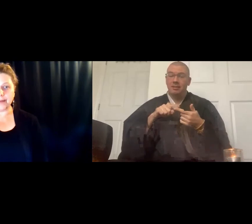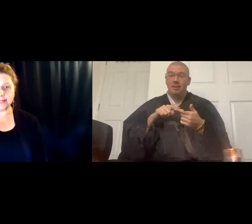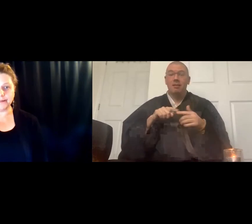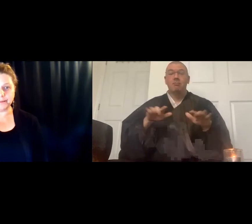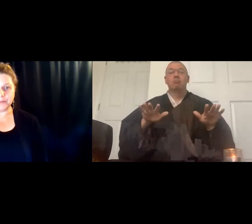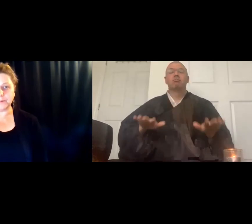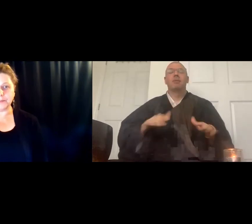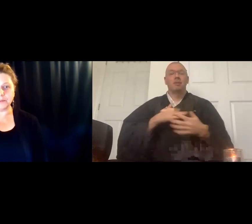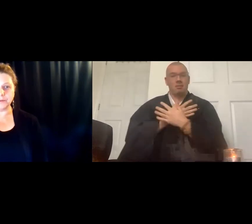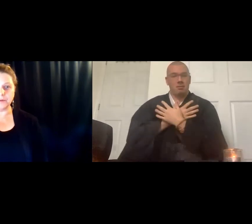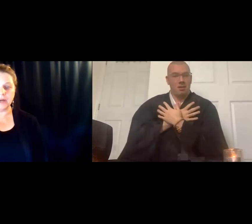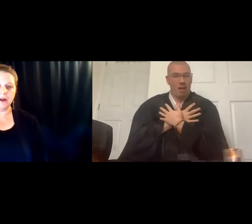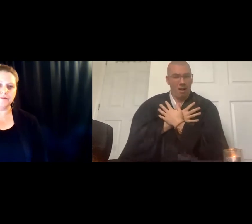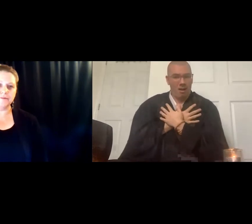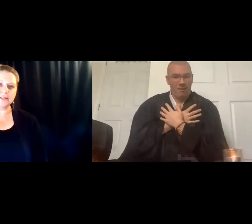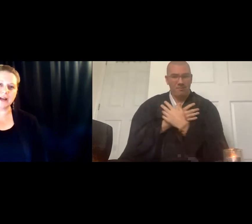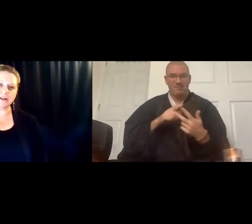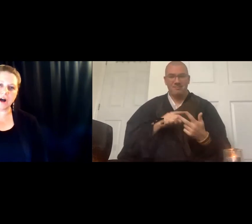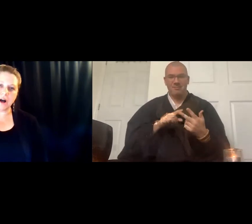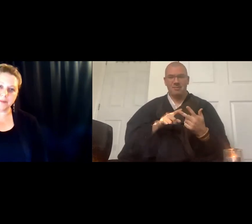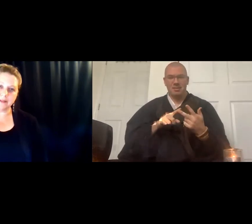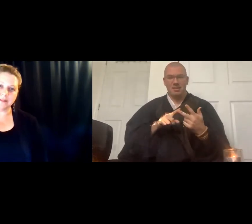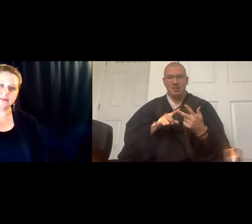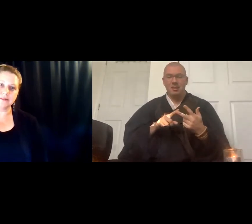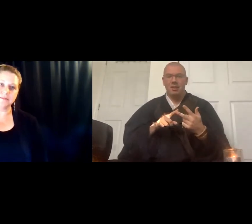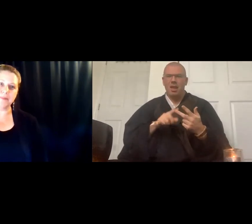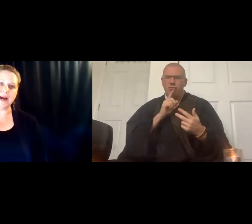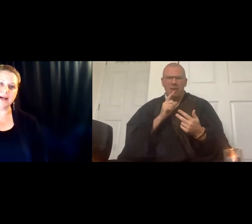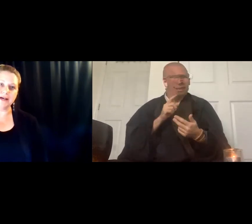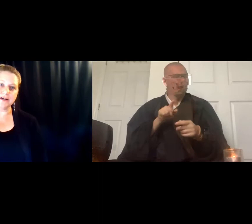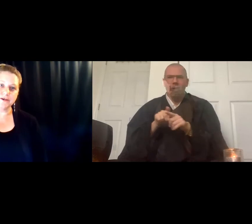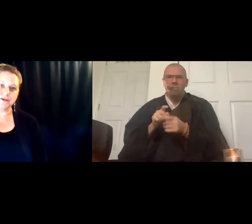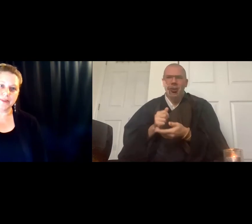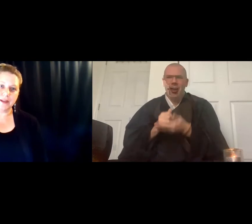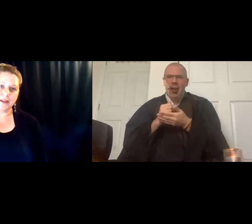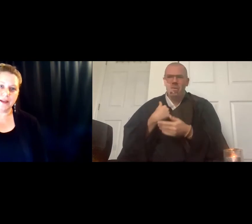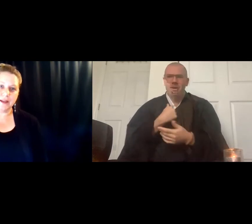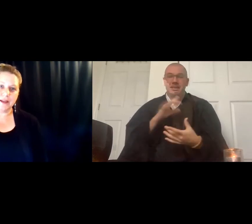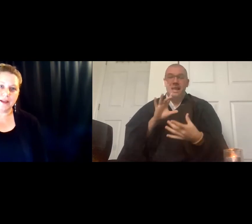for myself to be able to focus on calming my body